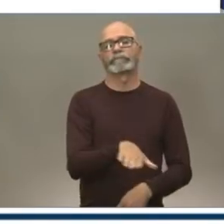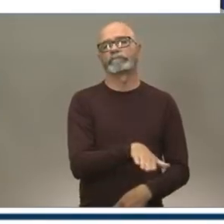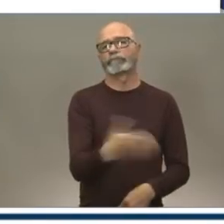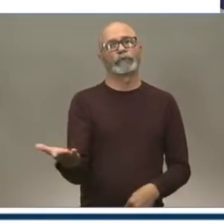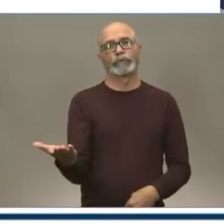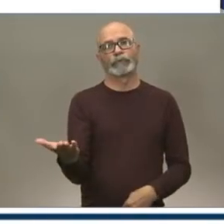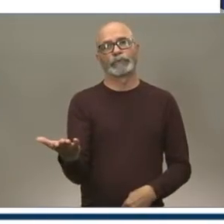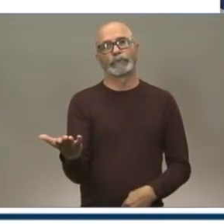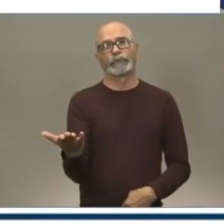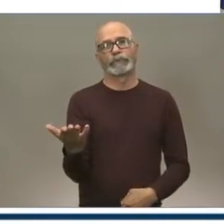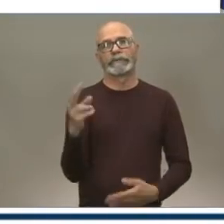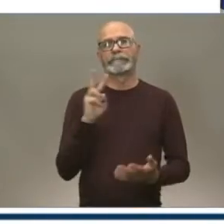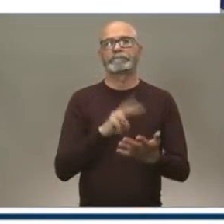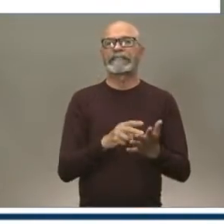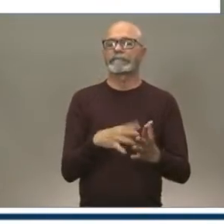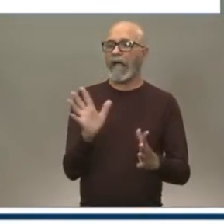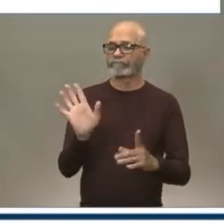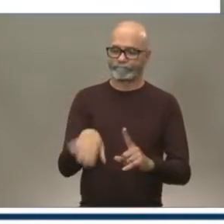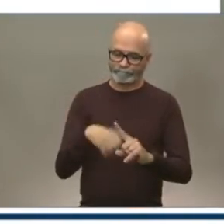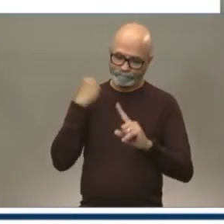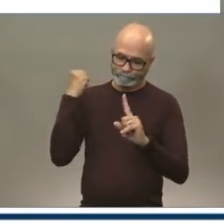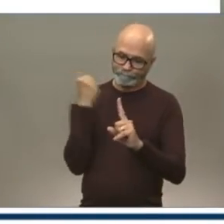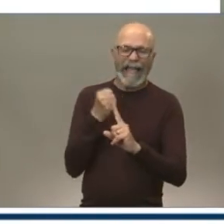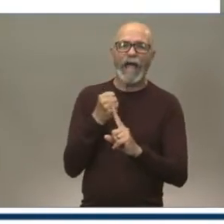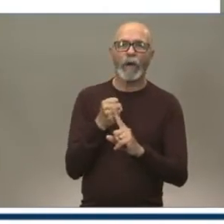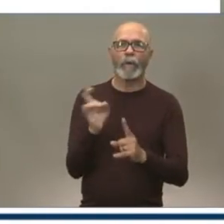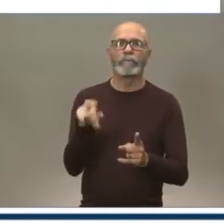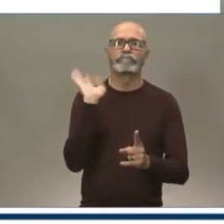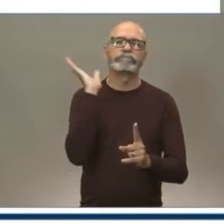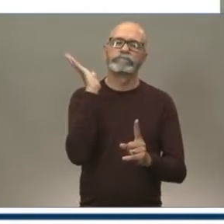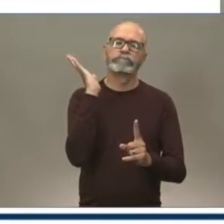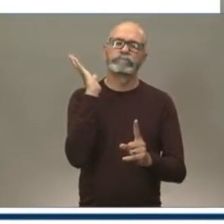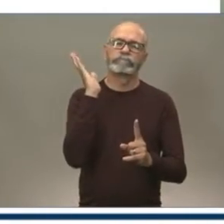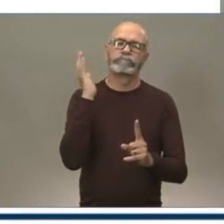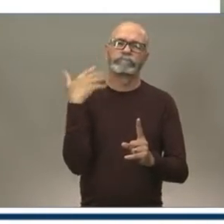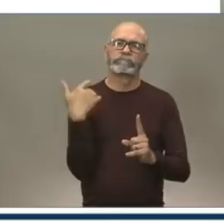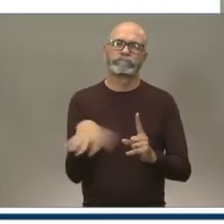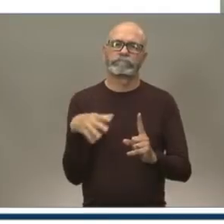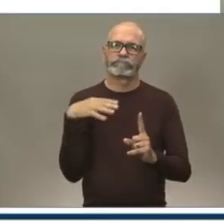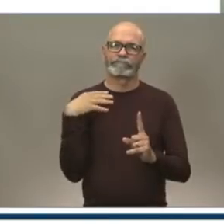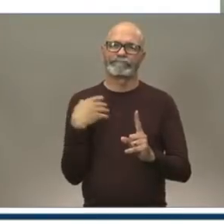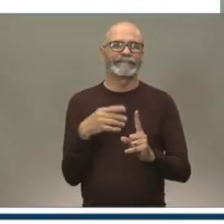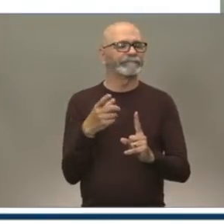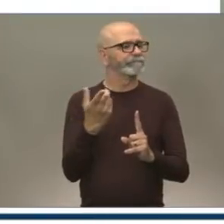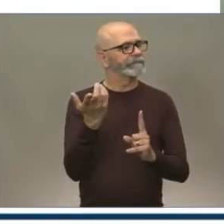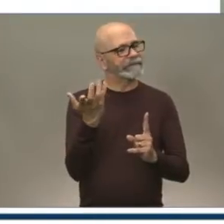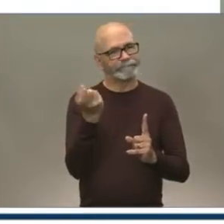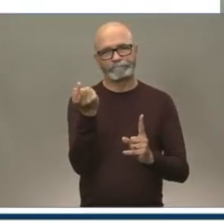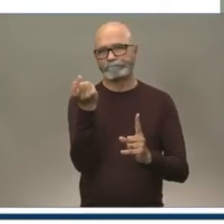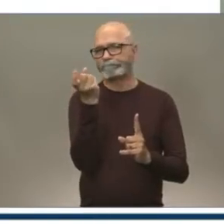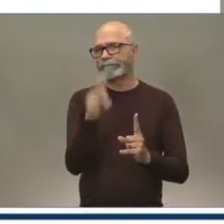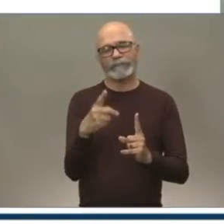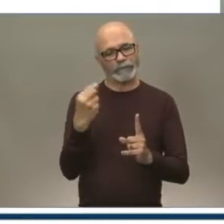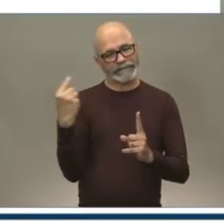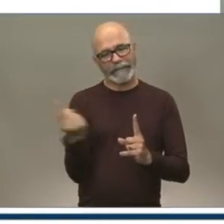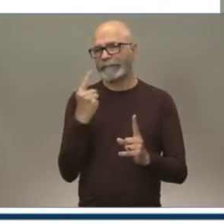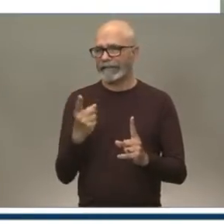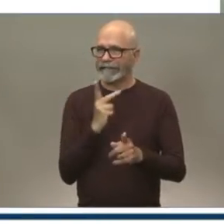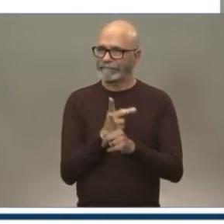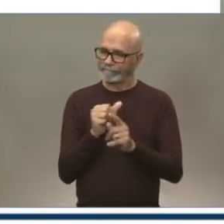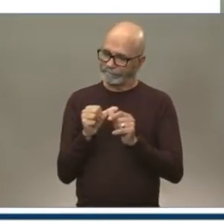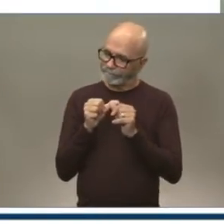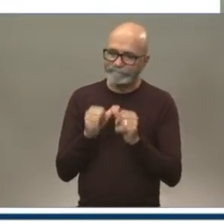of COVID-19 continues to have on our province and that we need to continue to remain vigilant and follow public